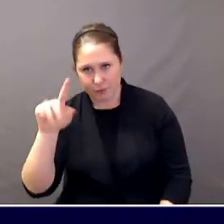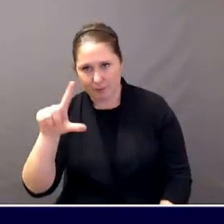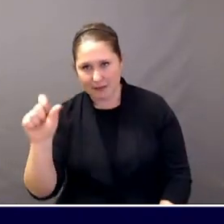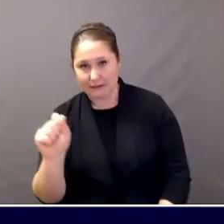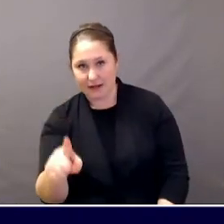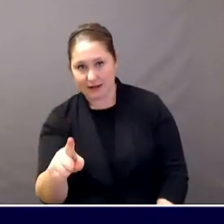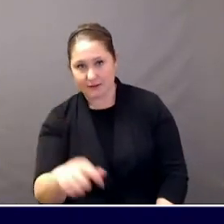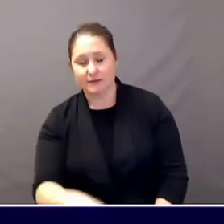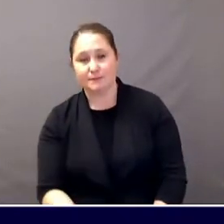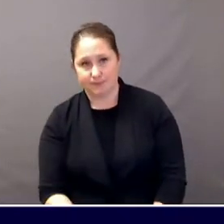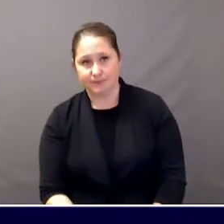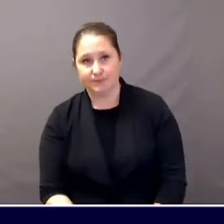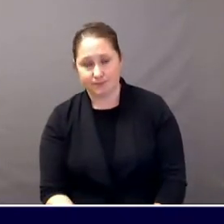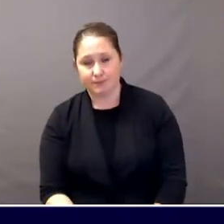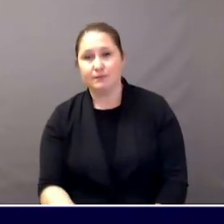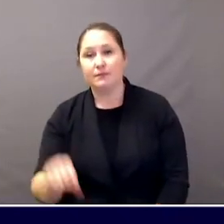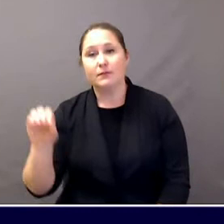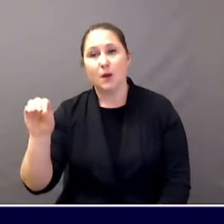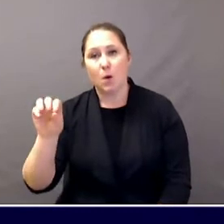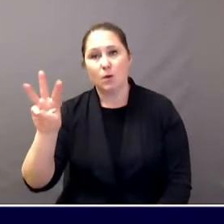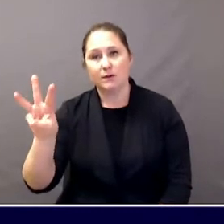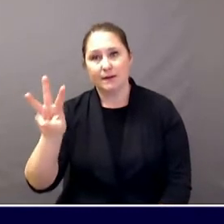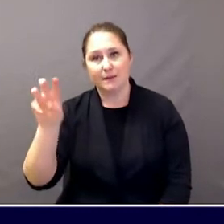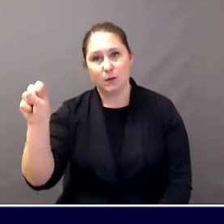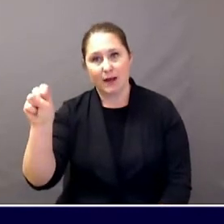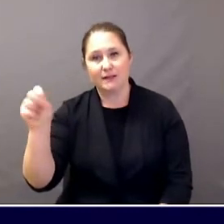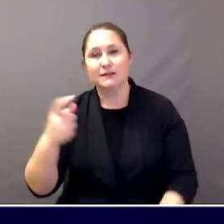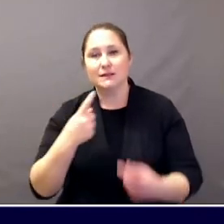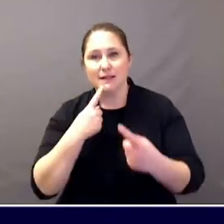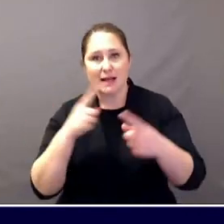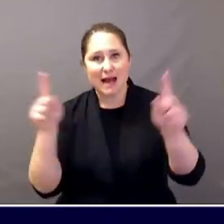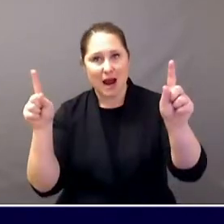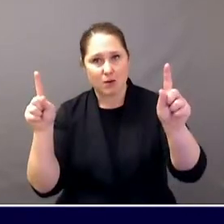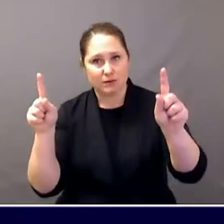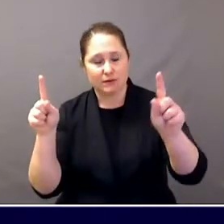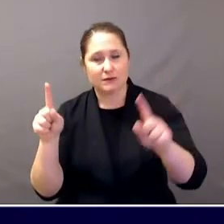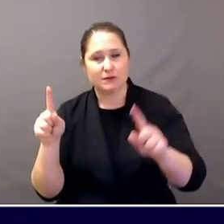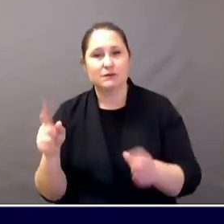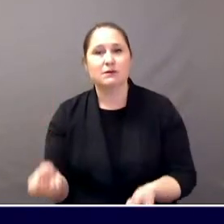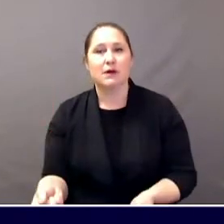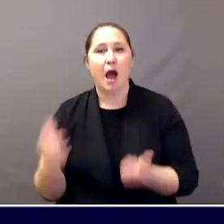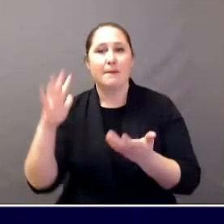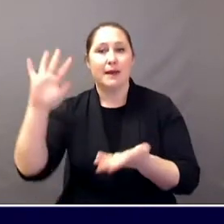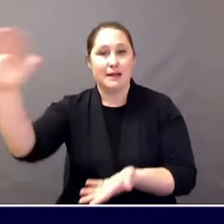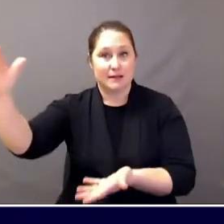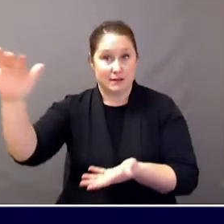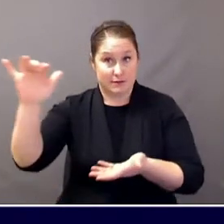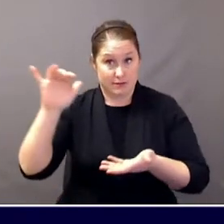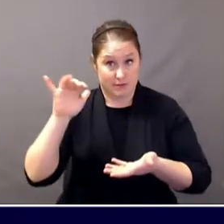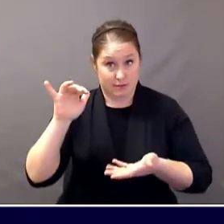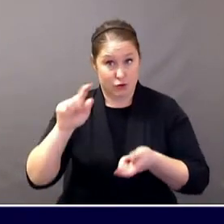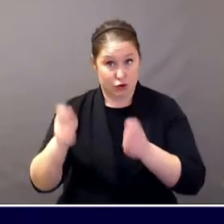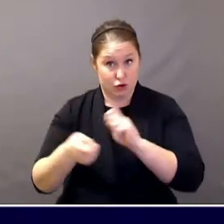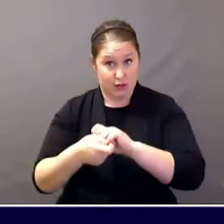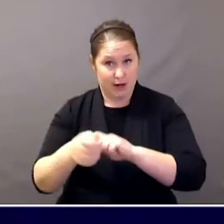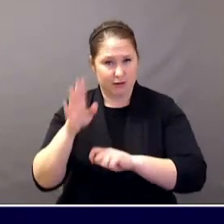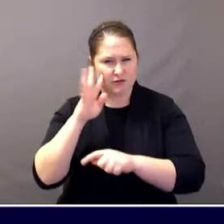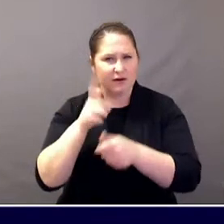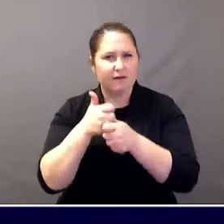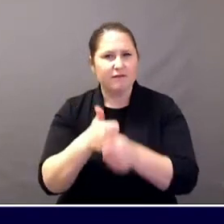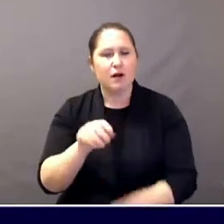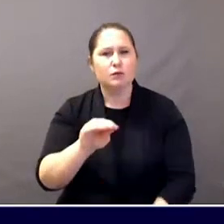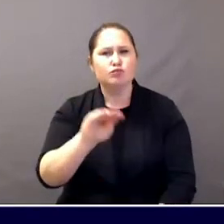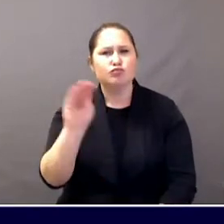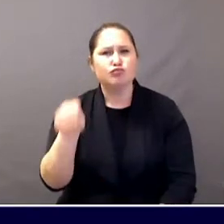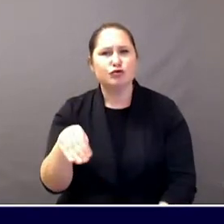So, Governor, Operation Warp Speed announced that their intent to change the allocations is based on the percent of vaccine that